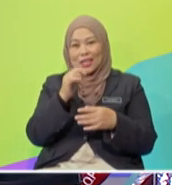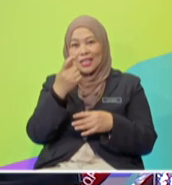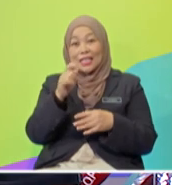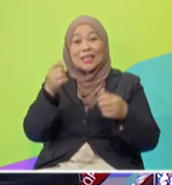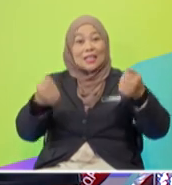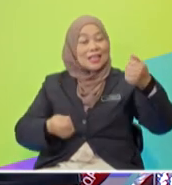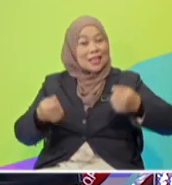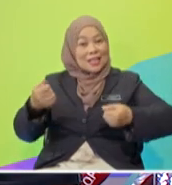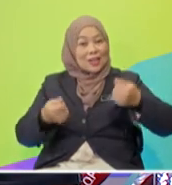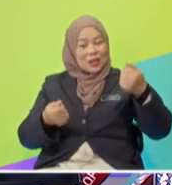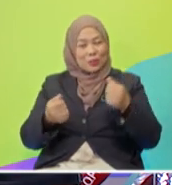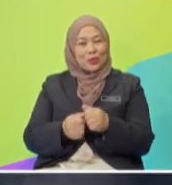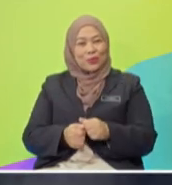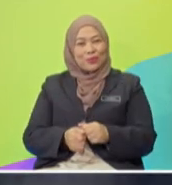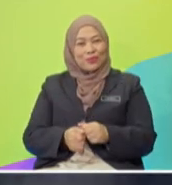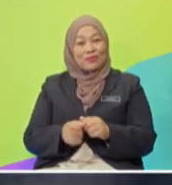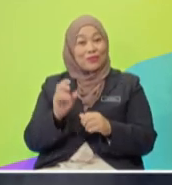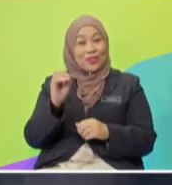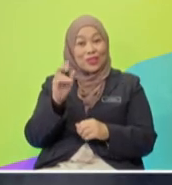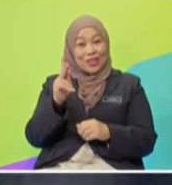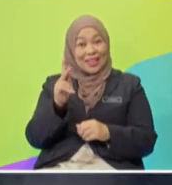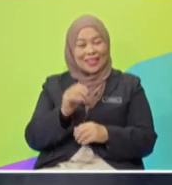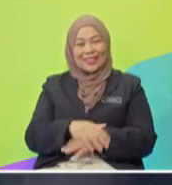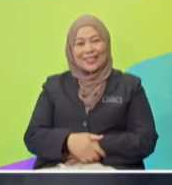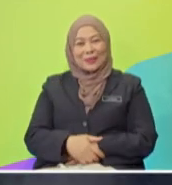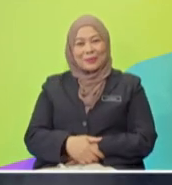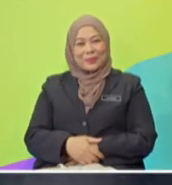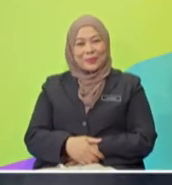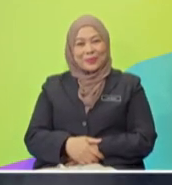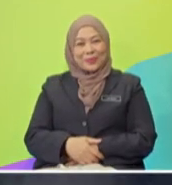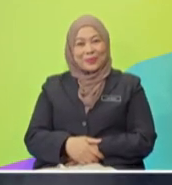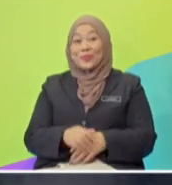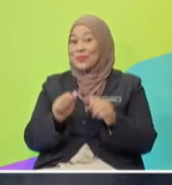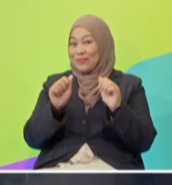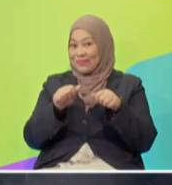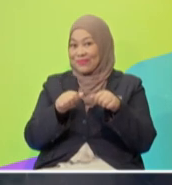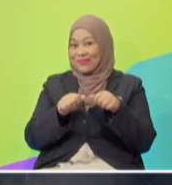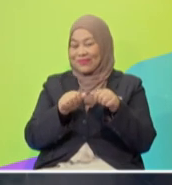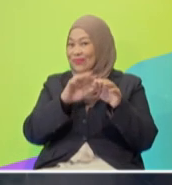now, are you ready, Chris? I don't know. Let me ask my friends. Are you ready to play the game?